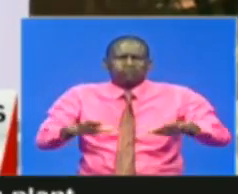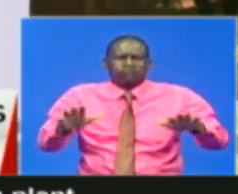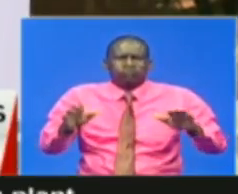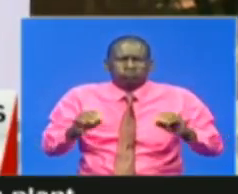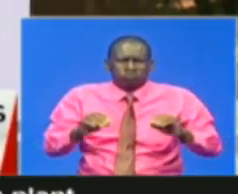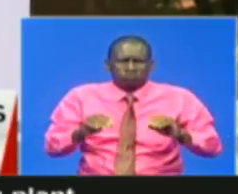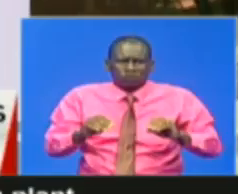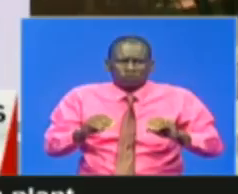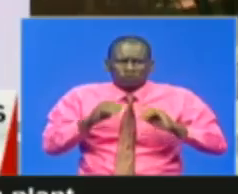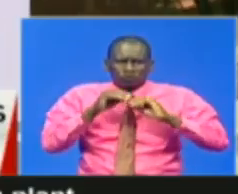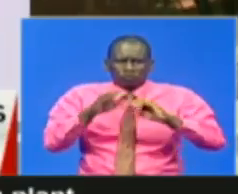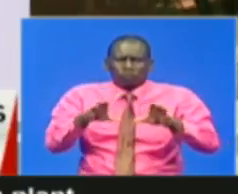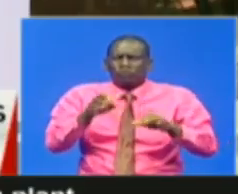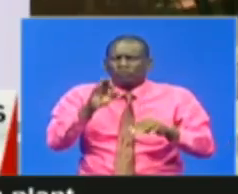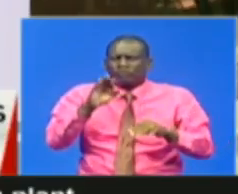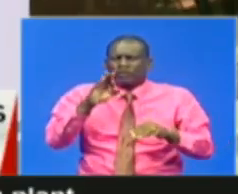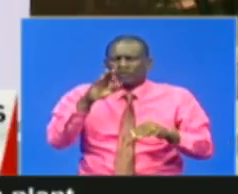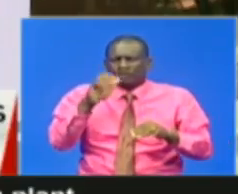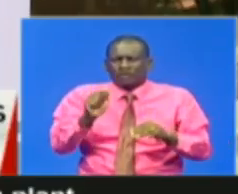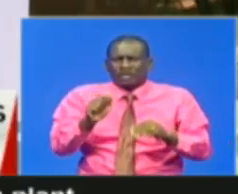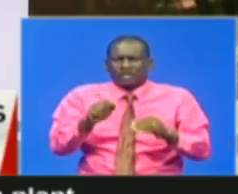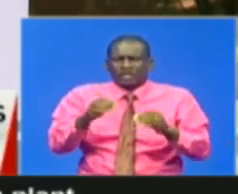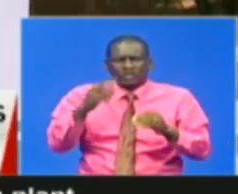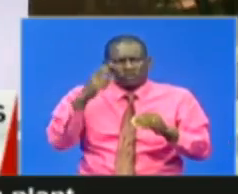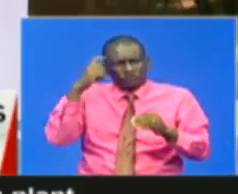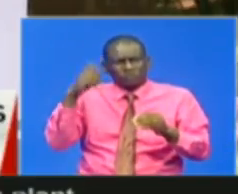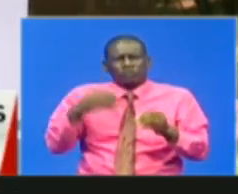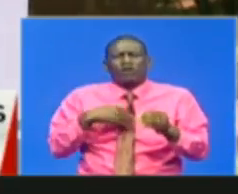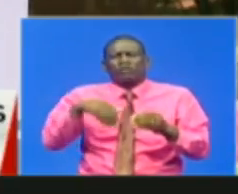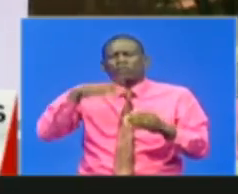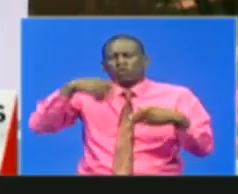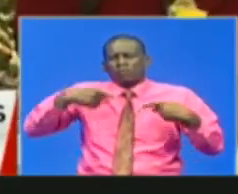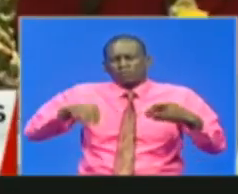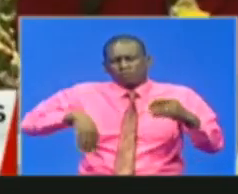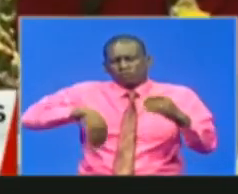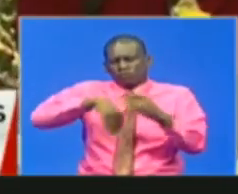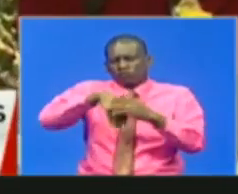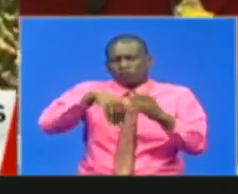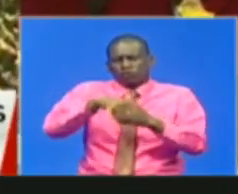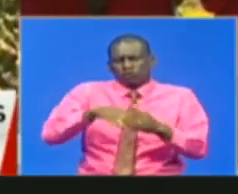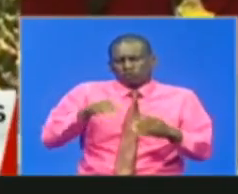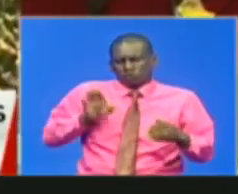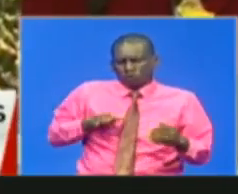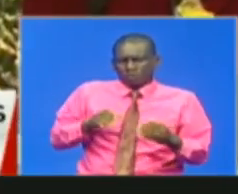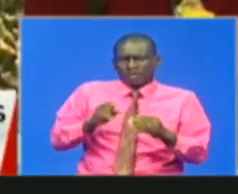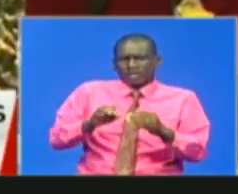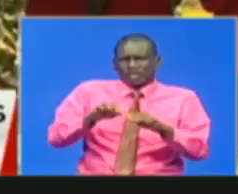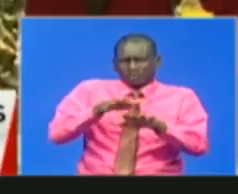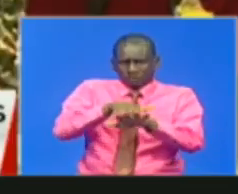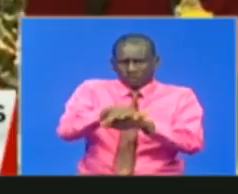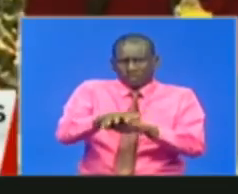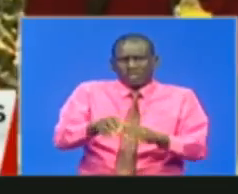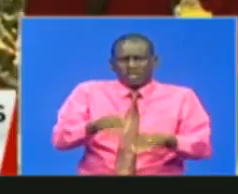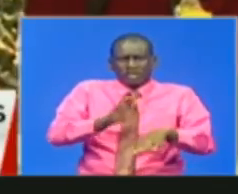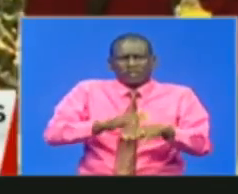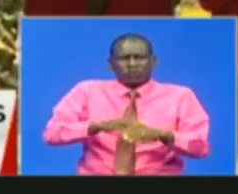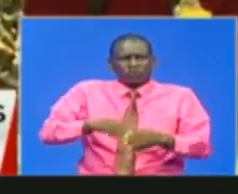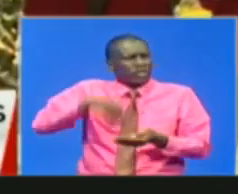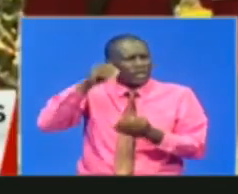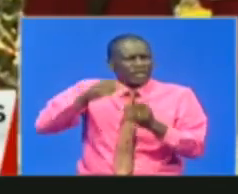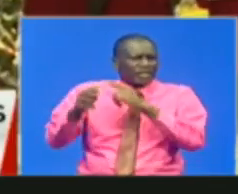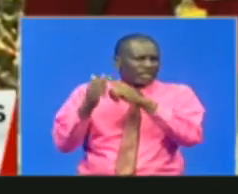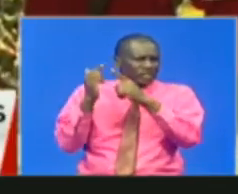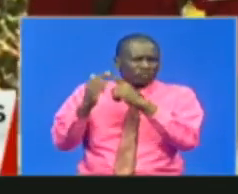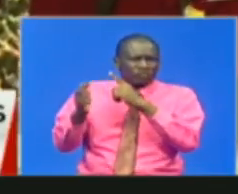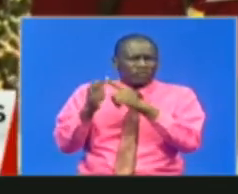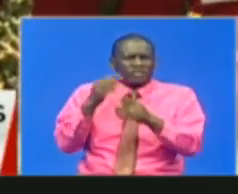the FIFA dream of having more people playing football at grassroots. It's been a great learning experience,